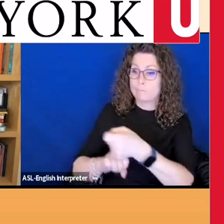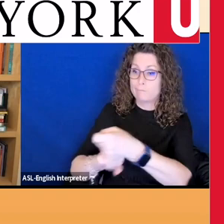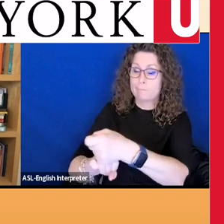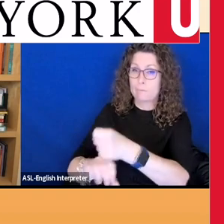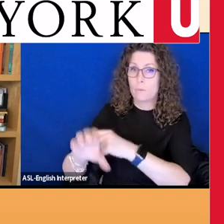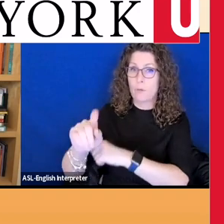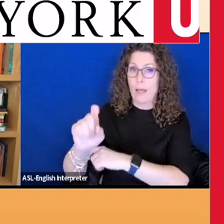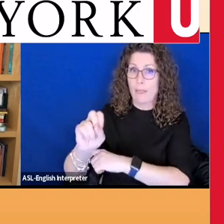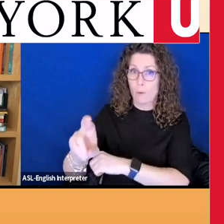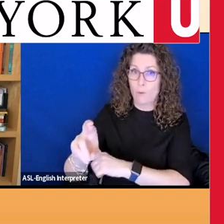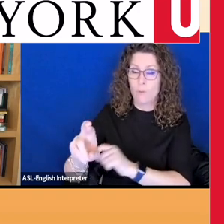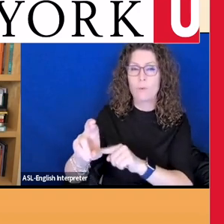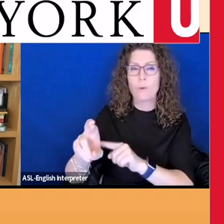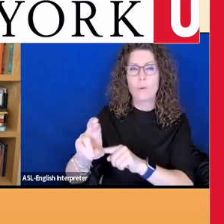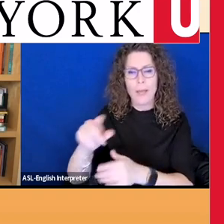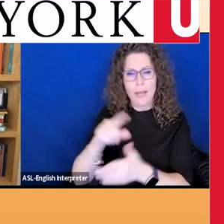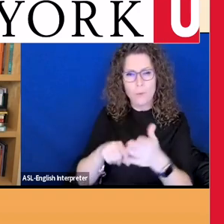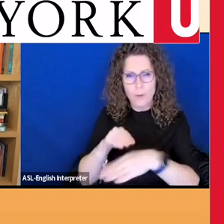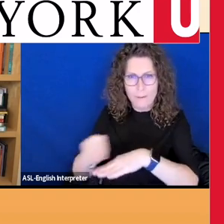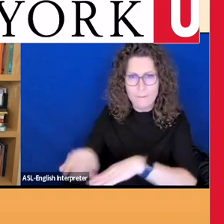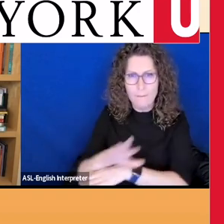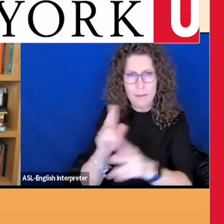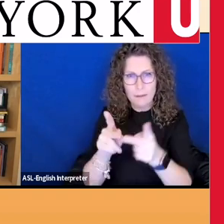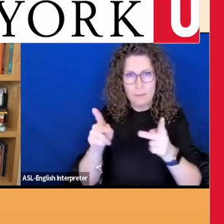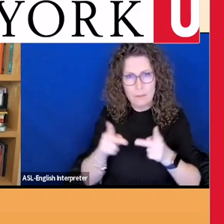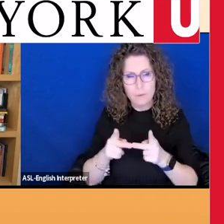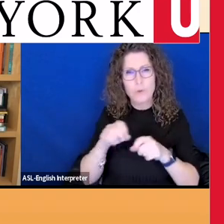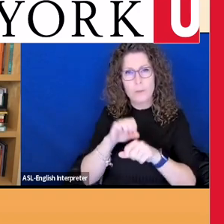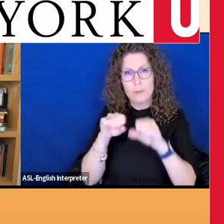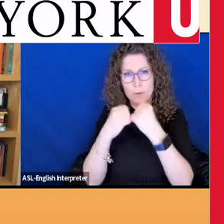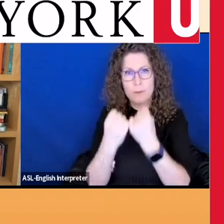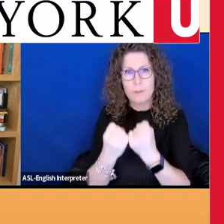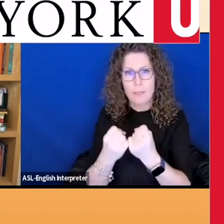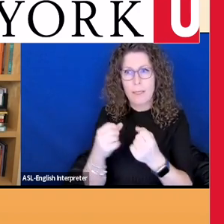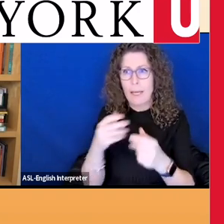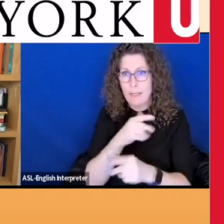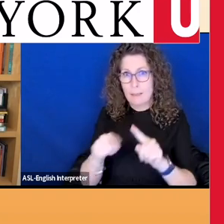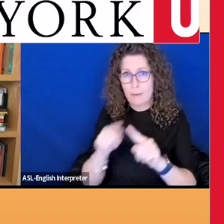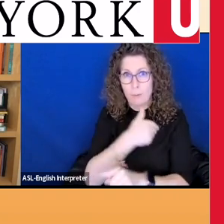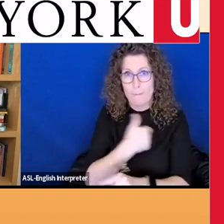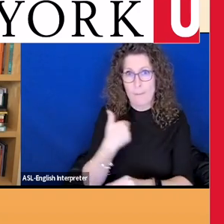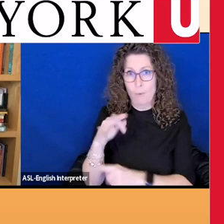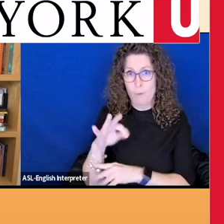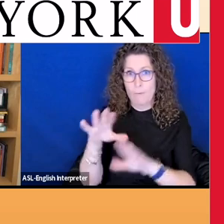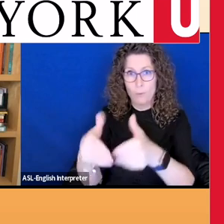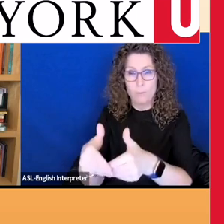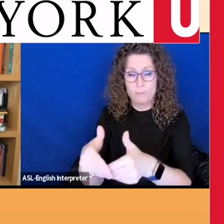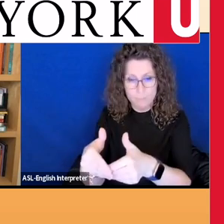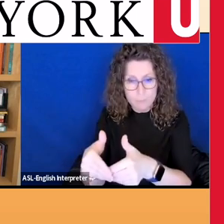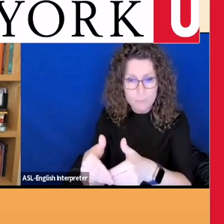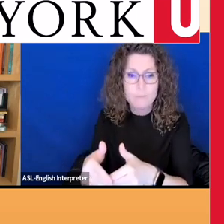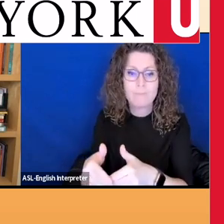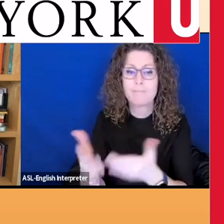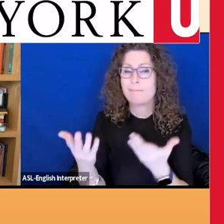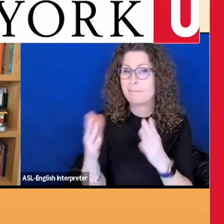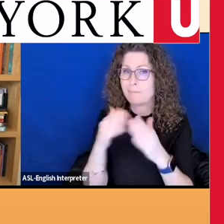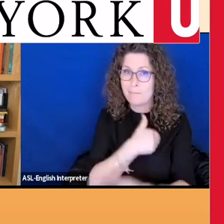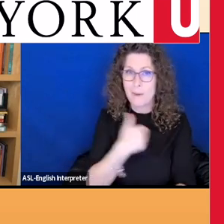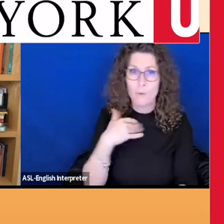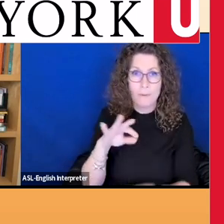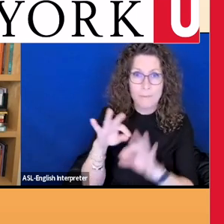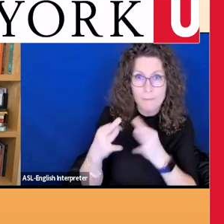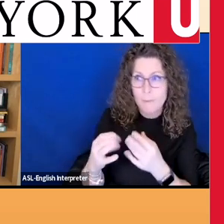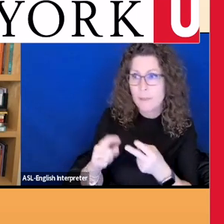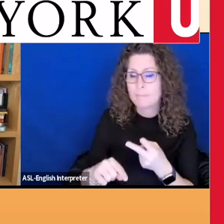affective dispositions of individuals as members of a group, whether defined narrowly, members of a family or a community,